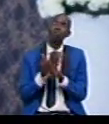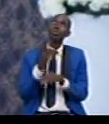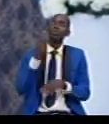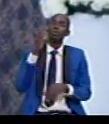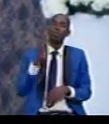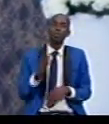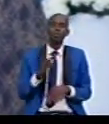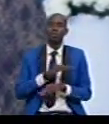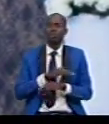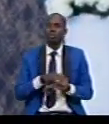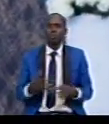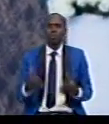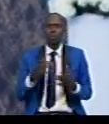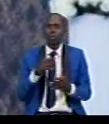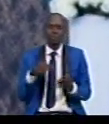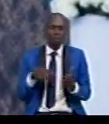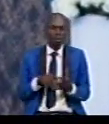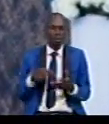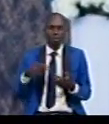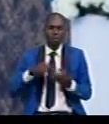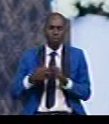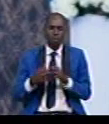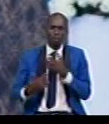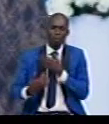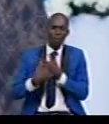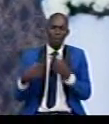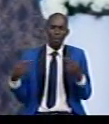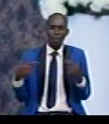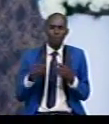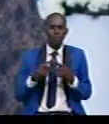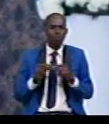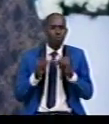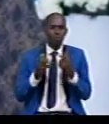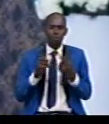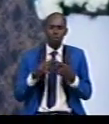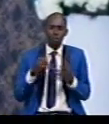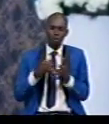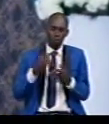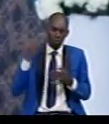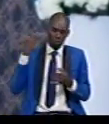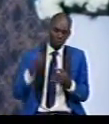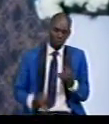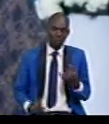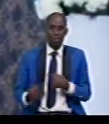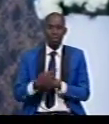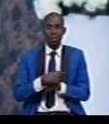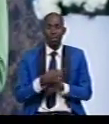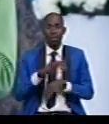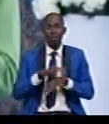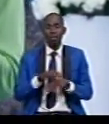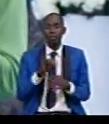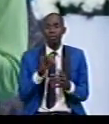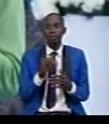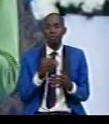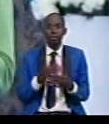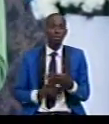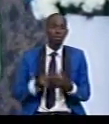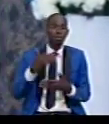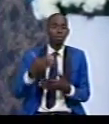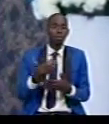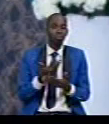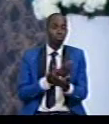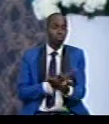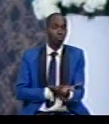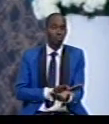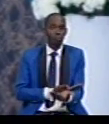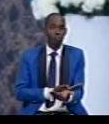this back pain to continue throughout this year. I want it to end today. And on that the next Monday, that evening,